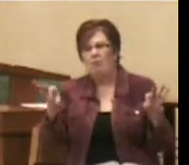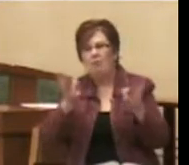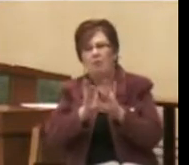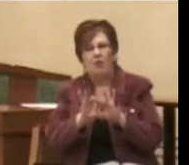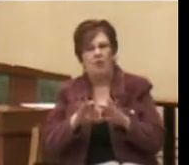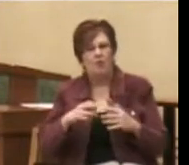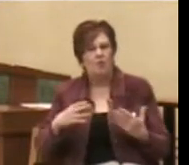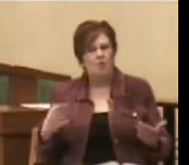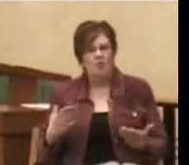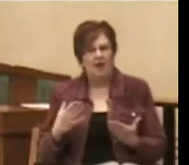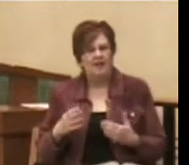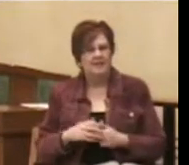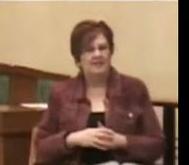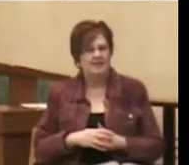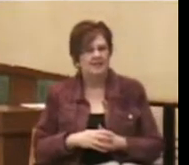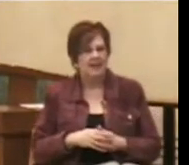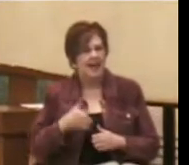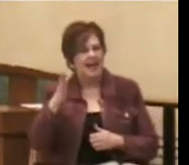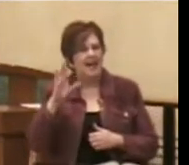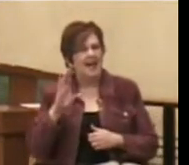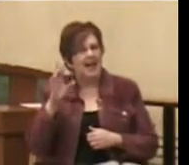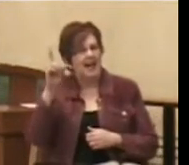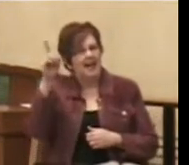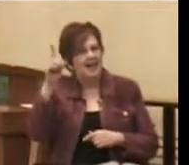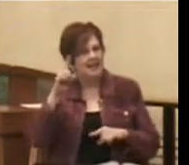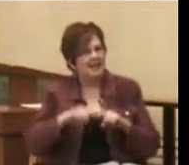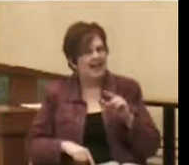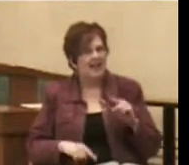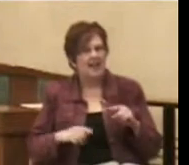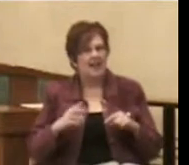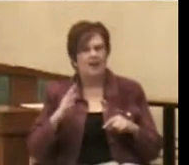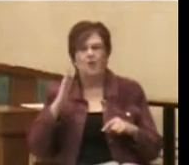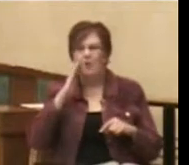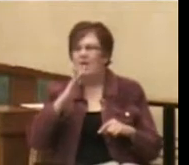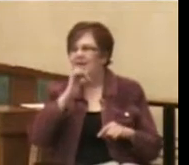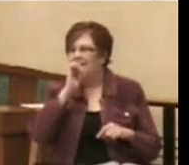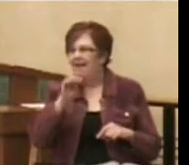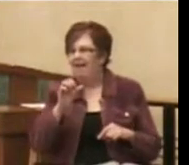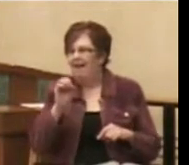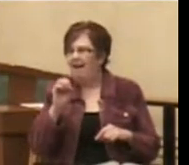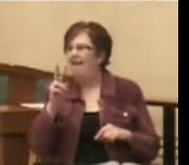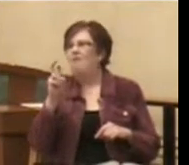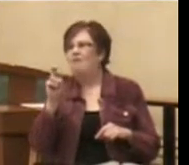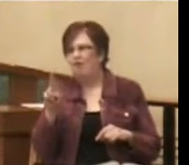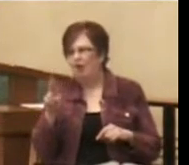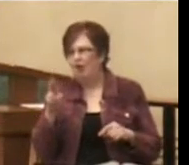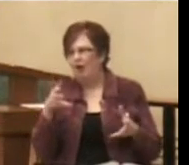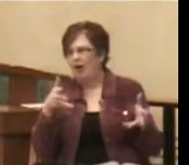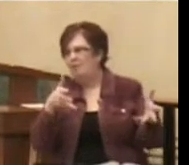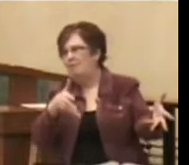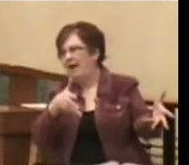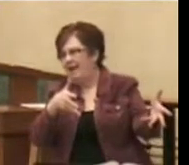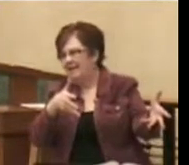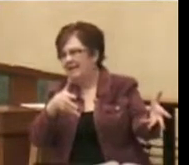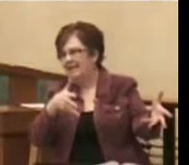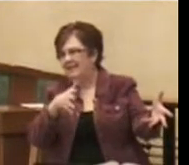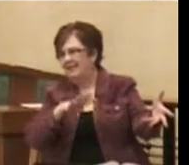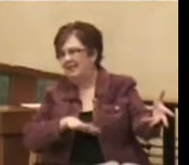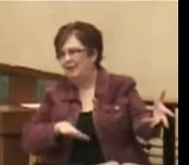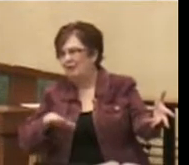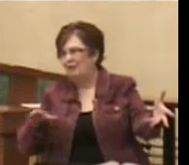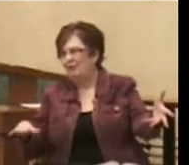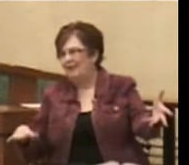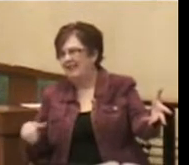well. God cannot, God will not ever abandon his